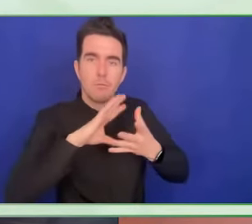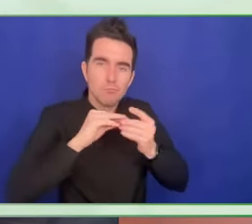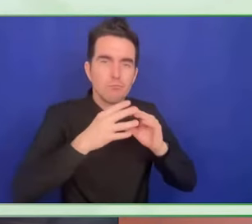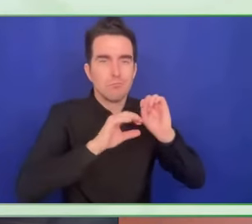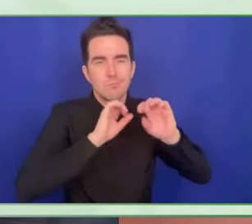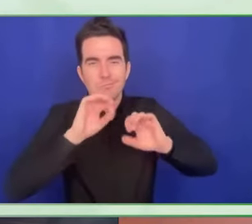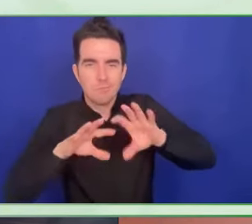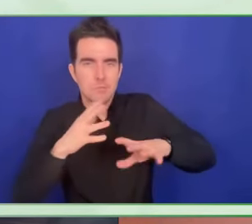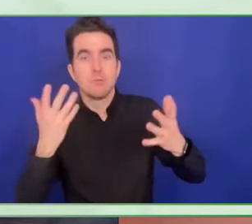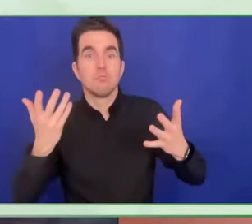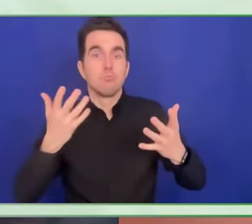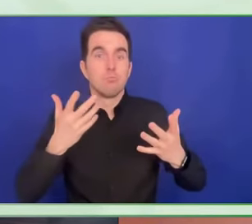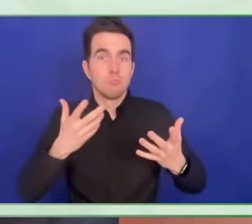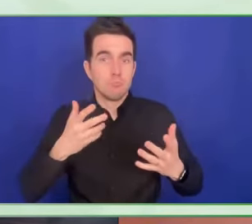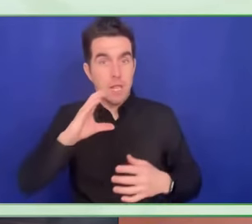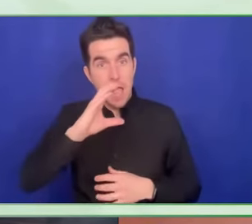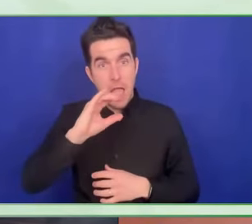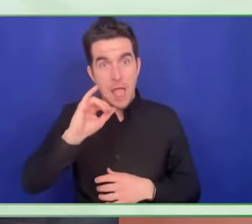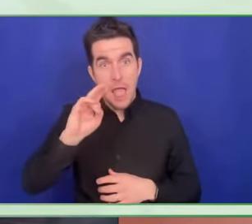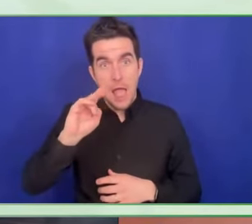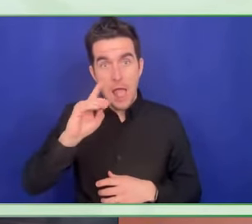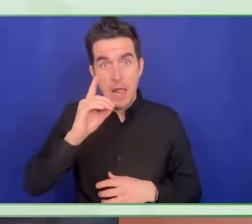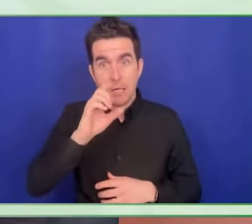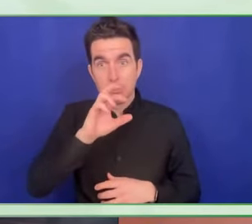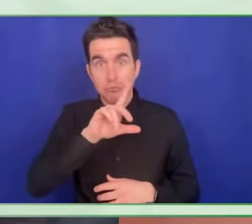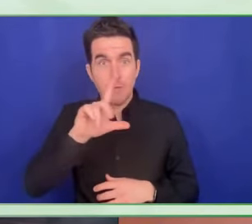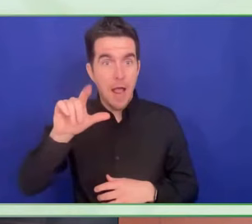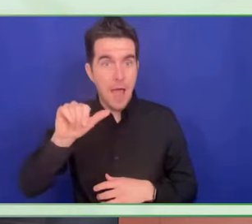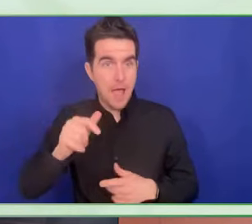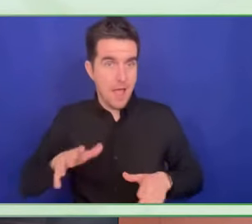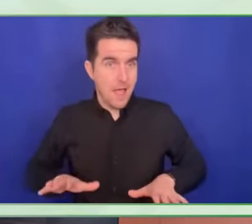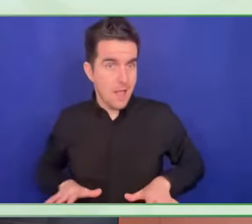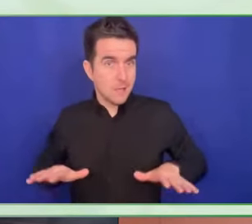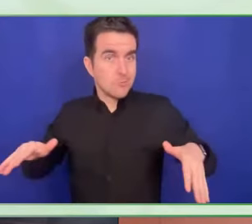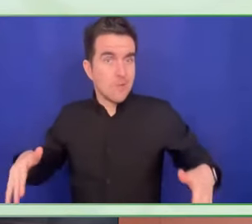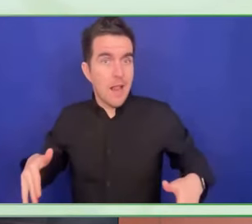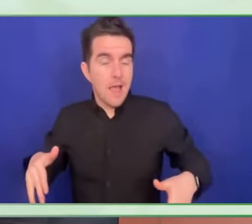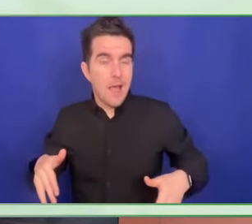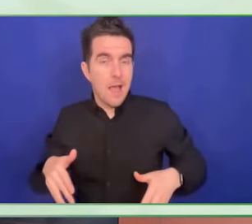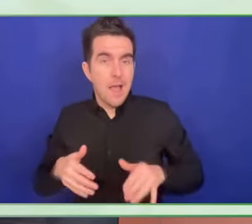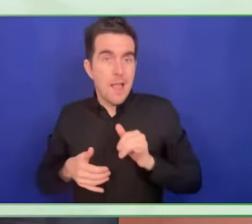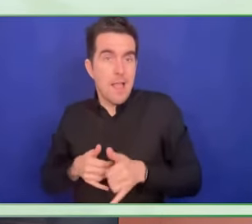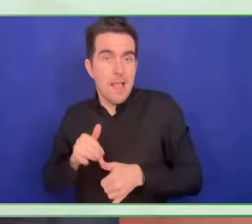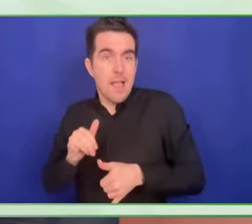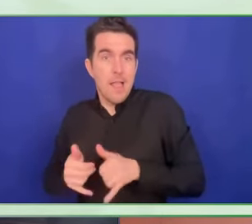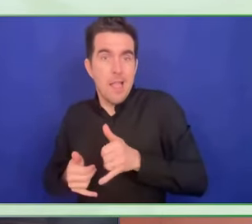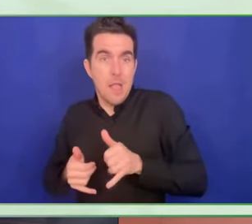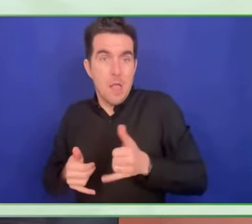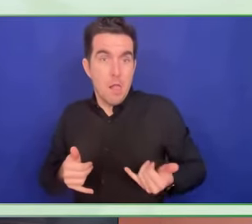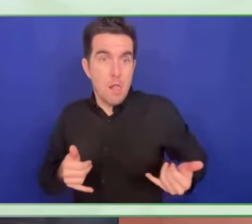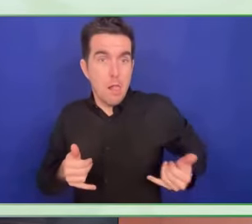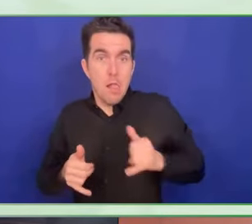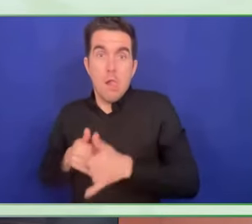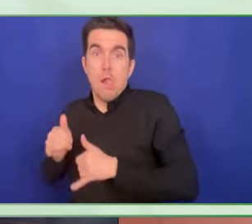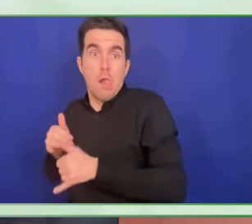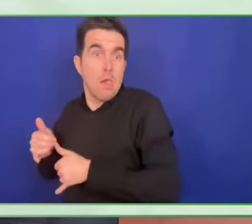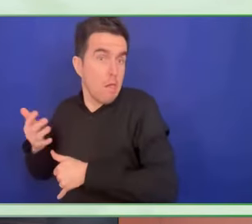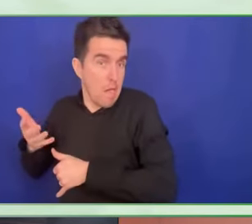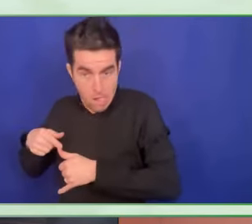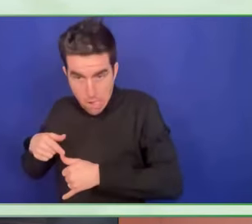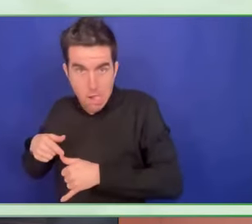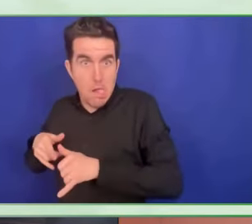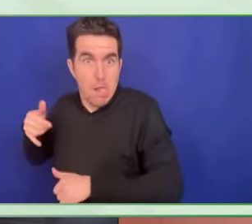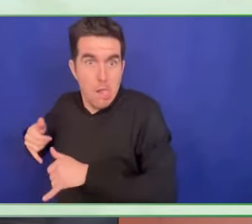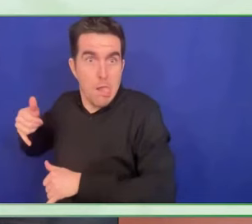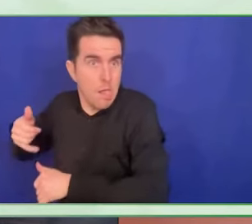so if you can't change the policies and the law, why not change that perception within society, starting